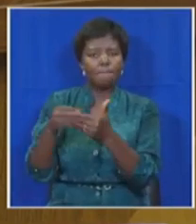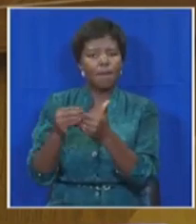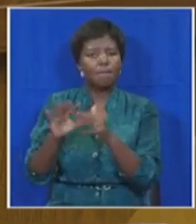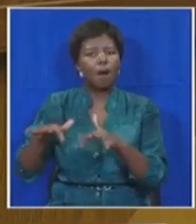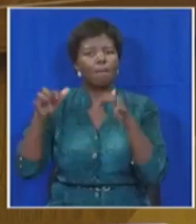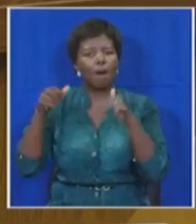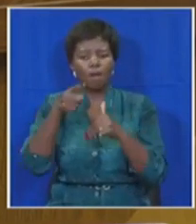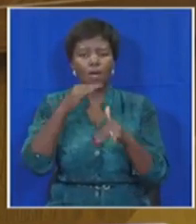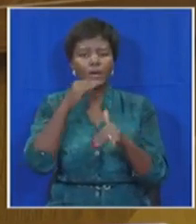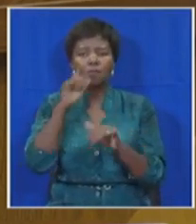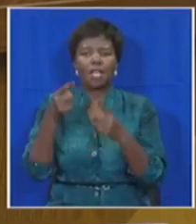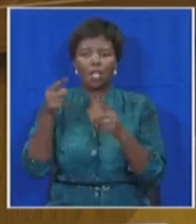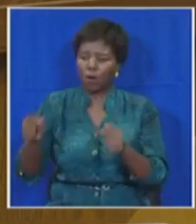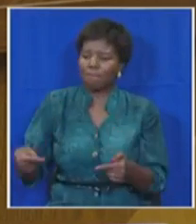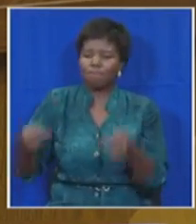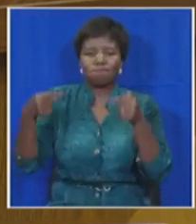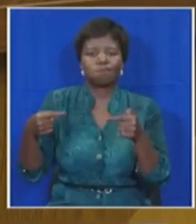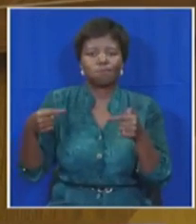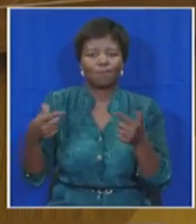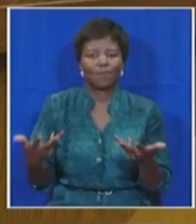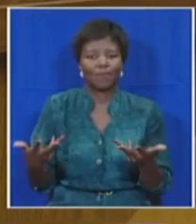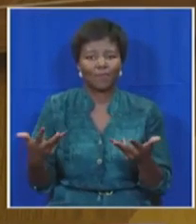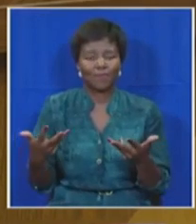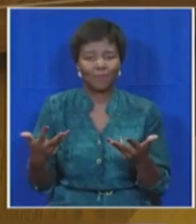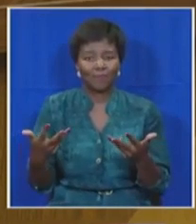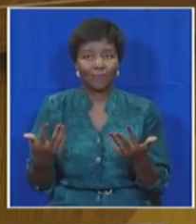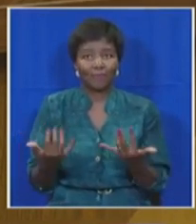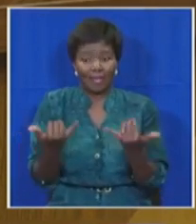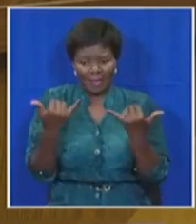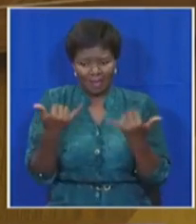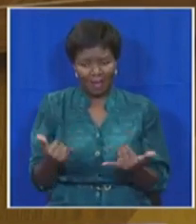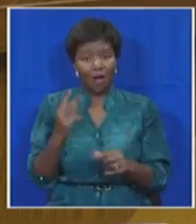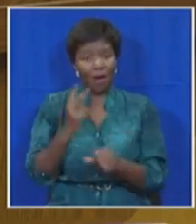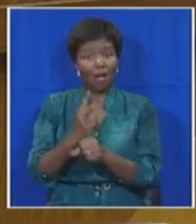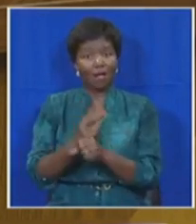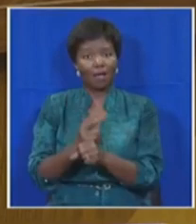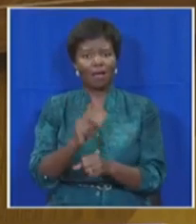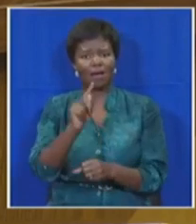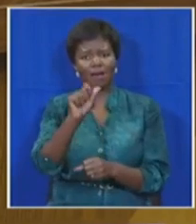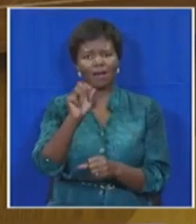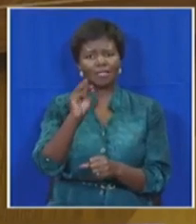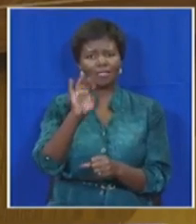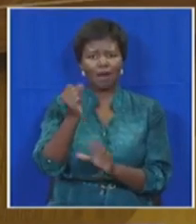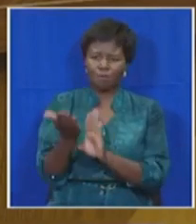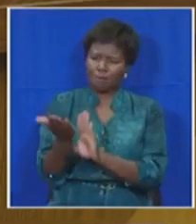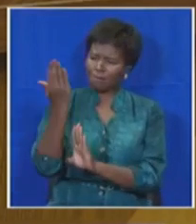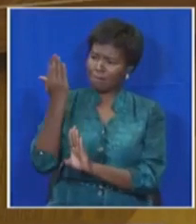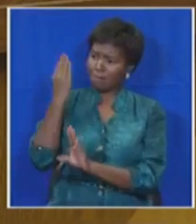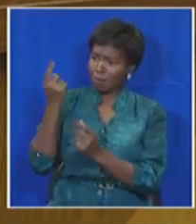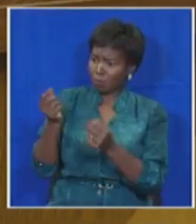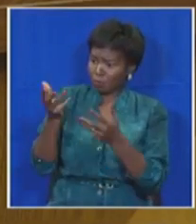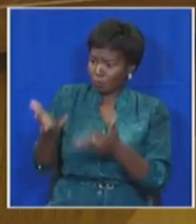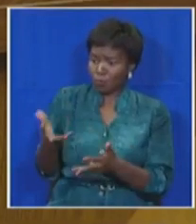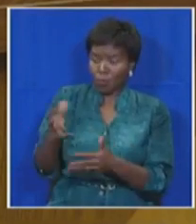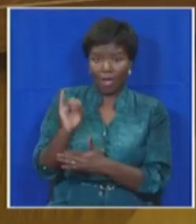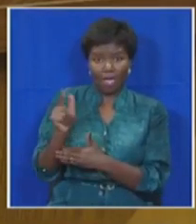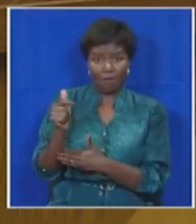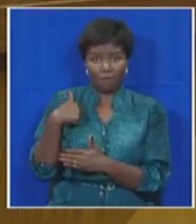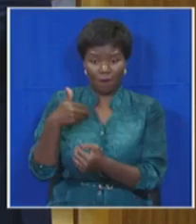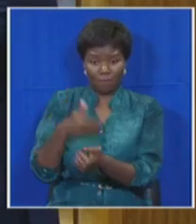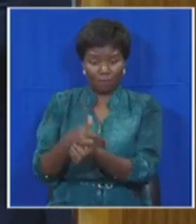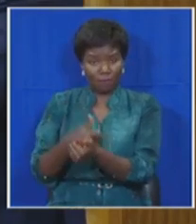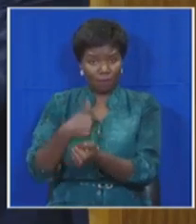can't beat them with argument. I also would be pulling out O.R. Tambo from the archives if this is what was sitting in the presidency of my